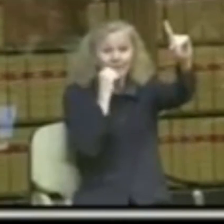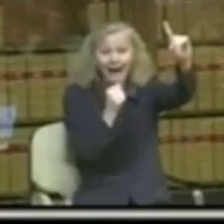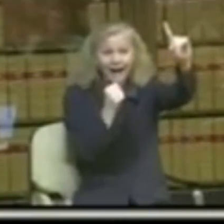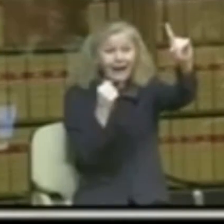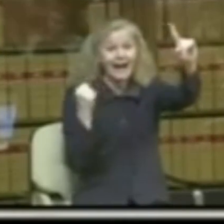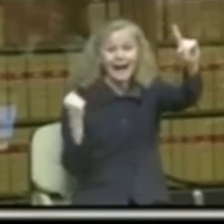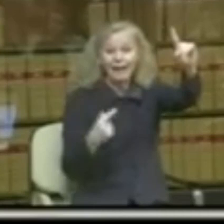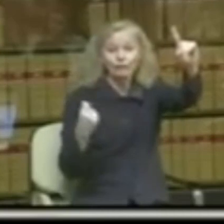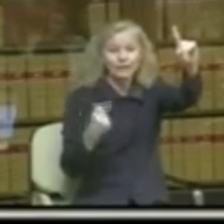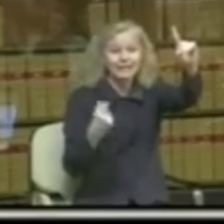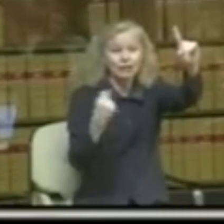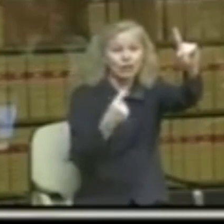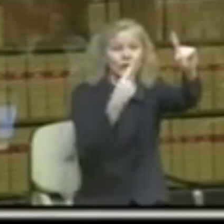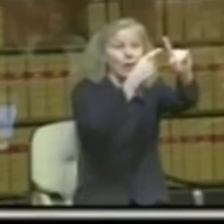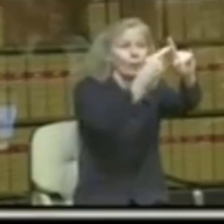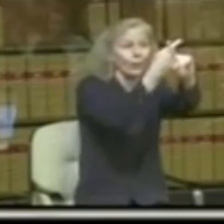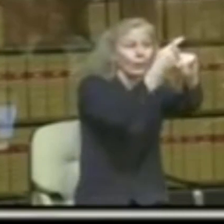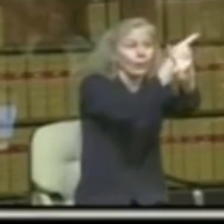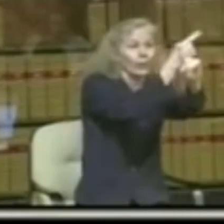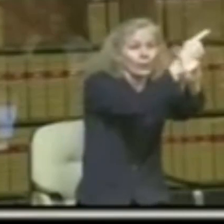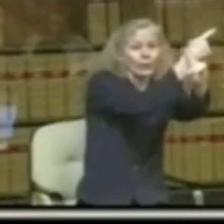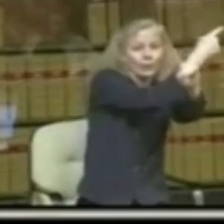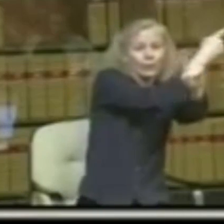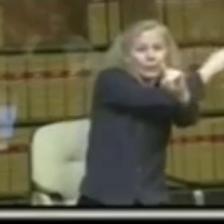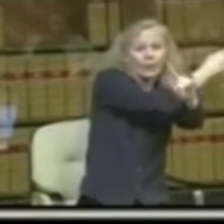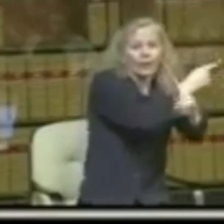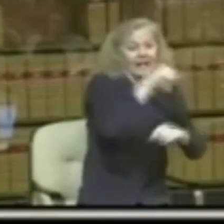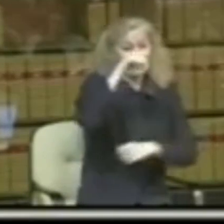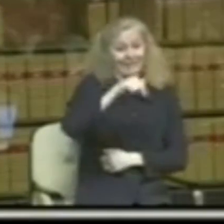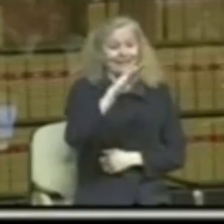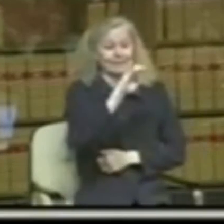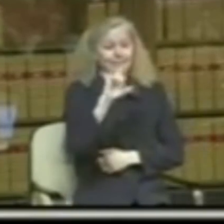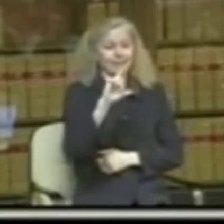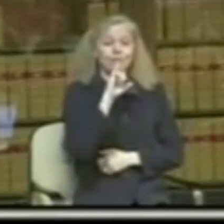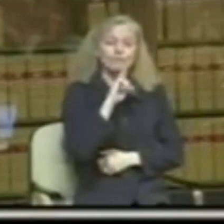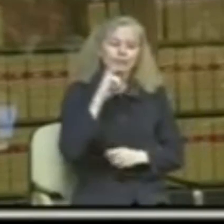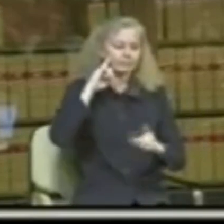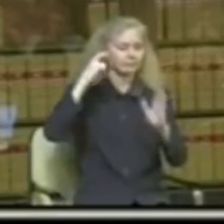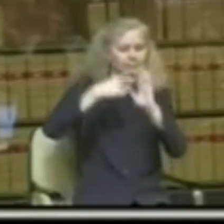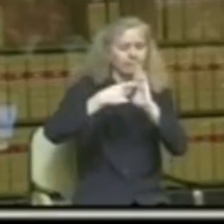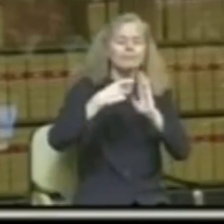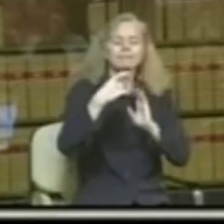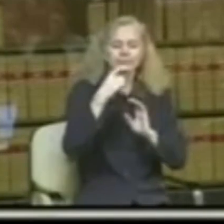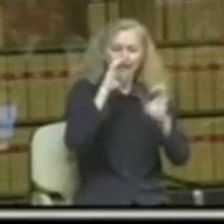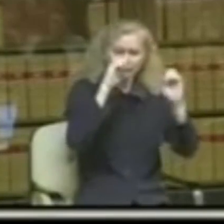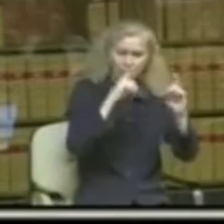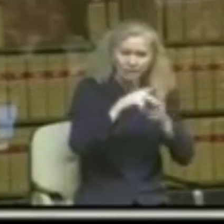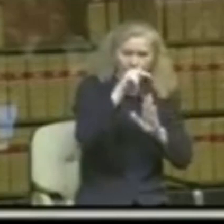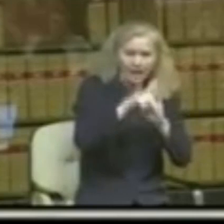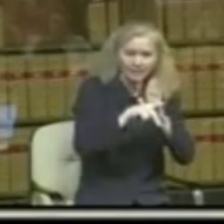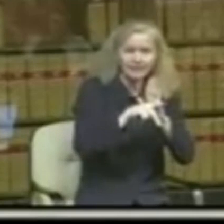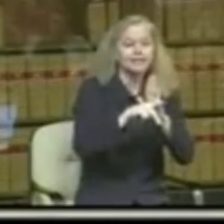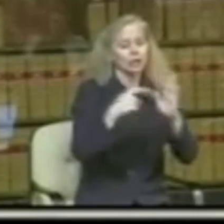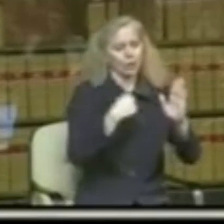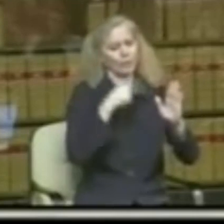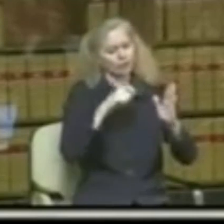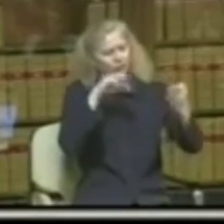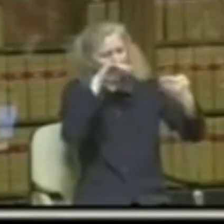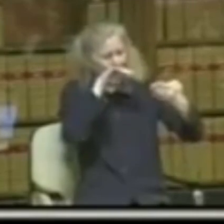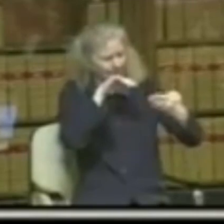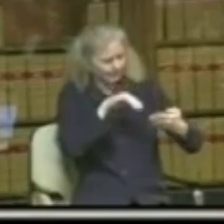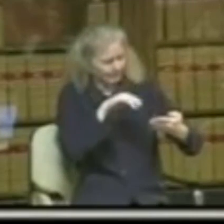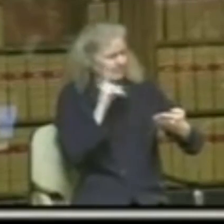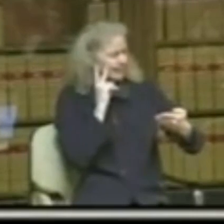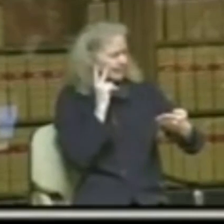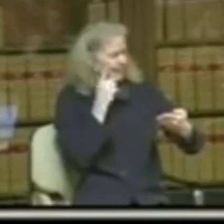direction. This bill simply recognizes that educational policy should be evaluated as to real outcomes. It